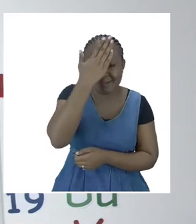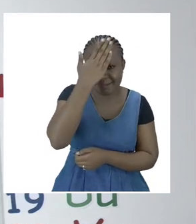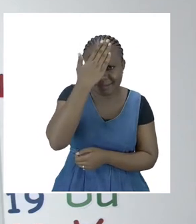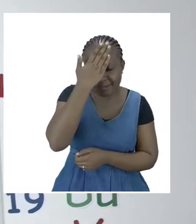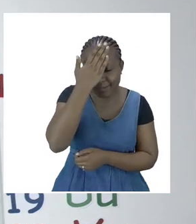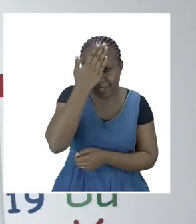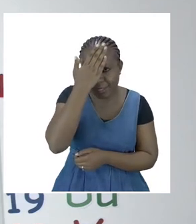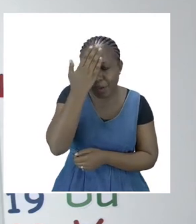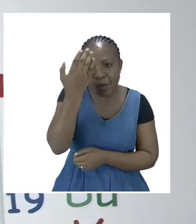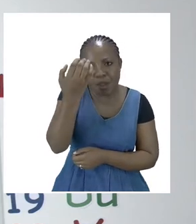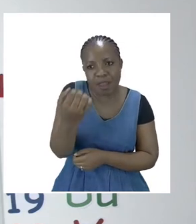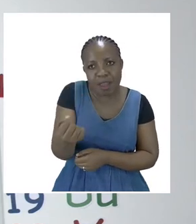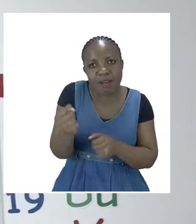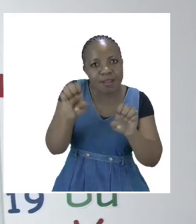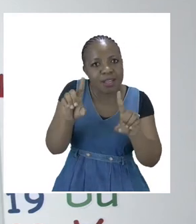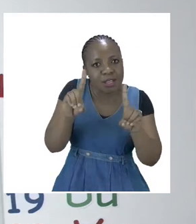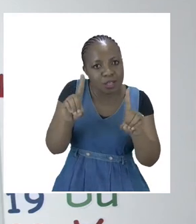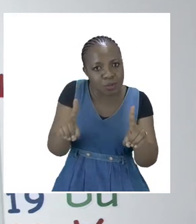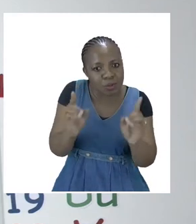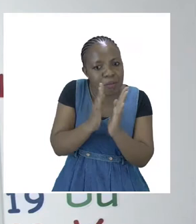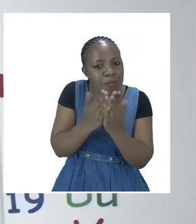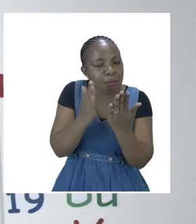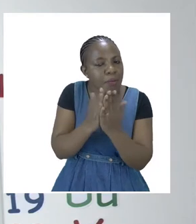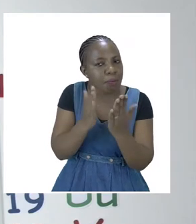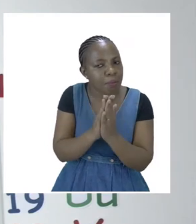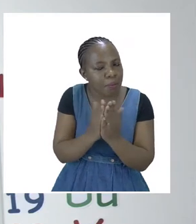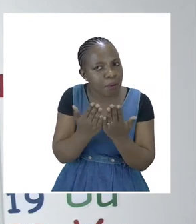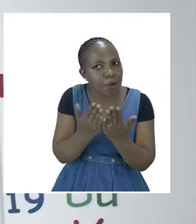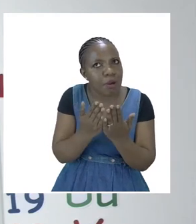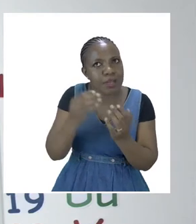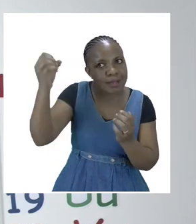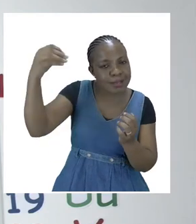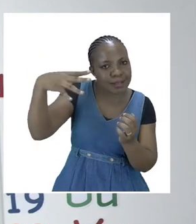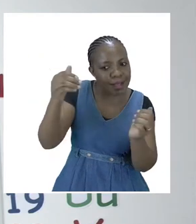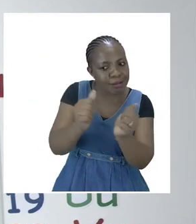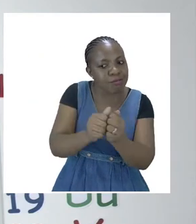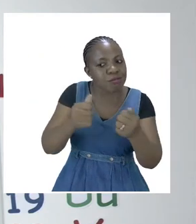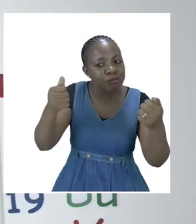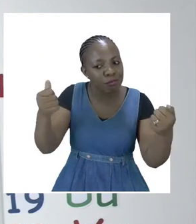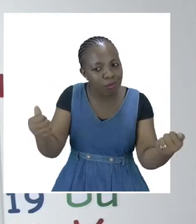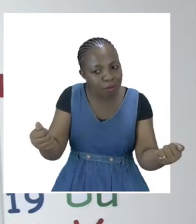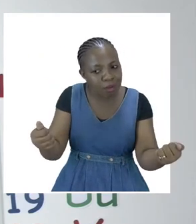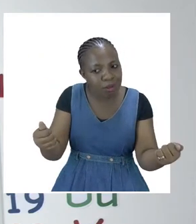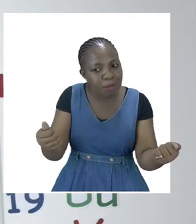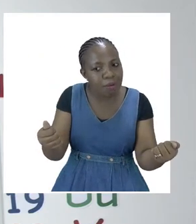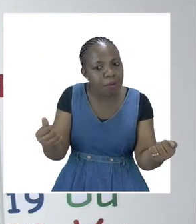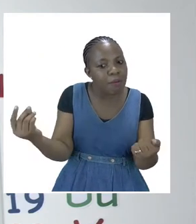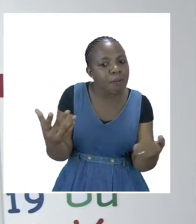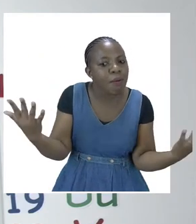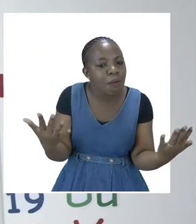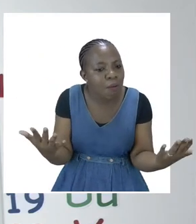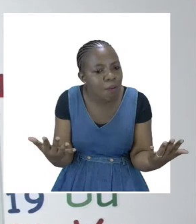booklet in our daily newspaper, street sales, or at your school every Monday